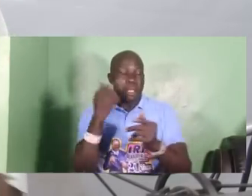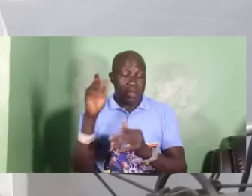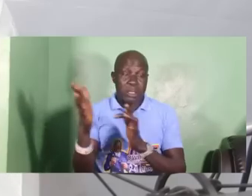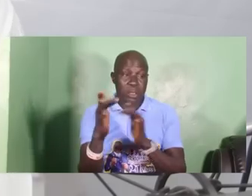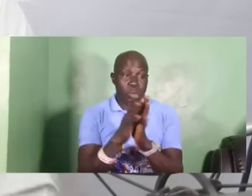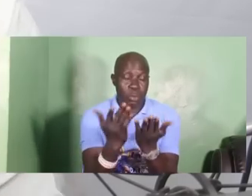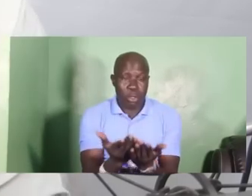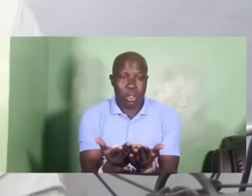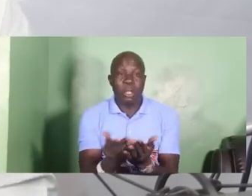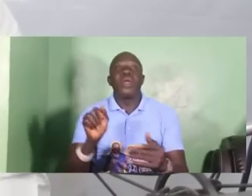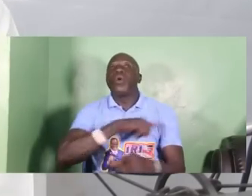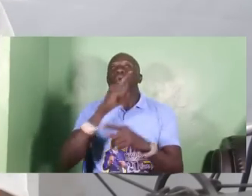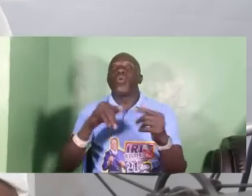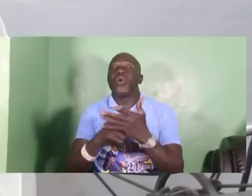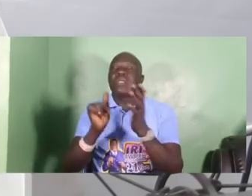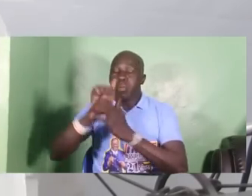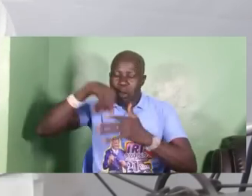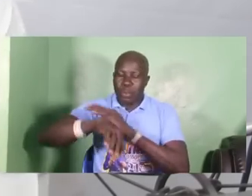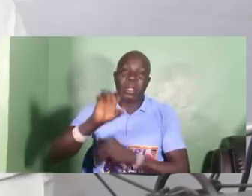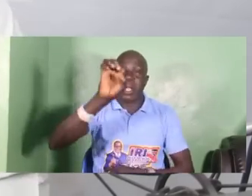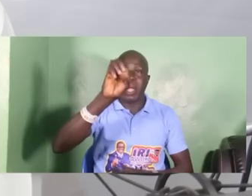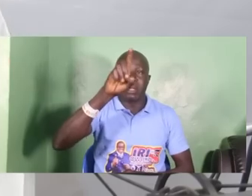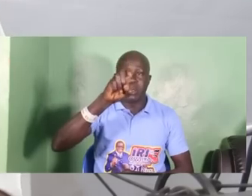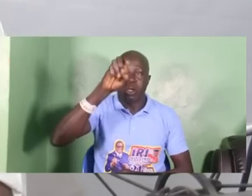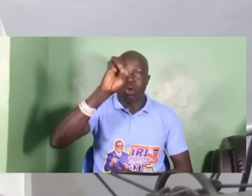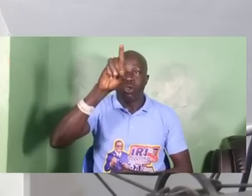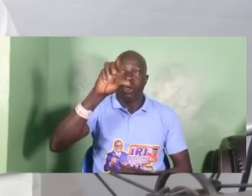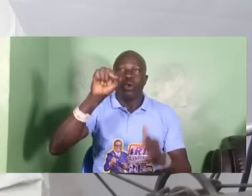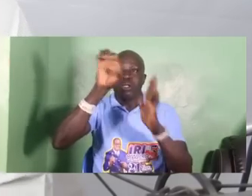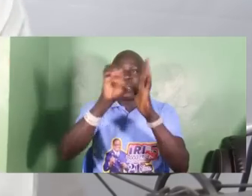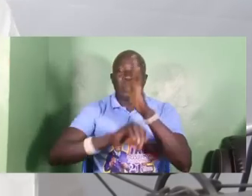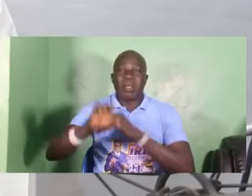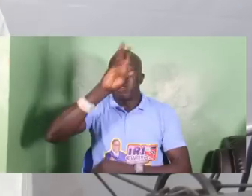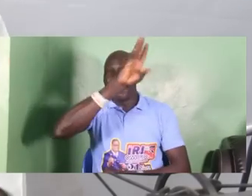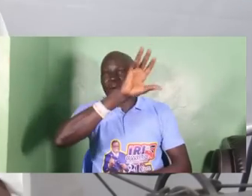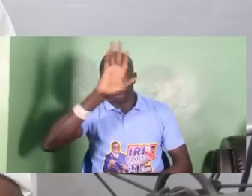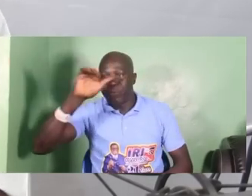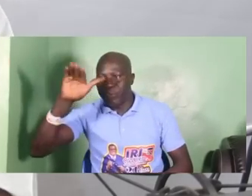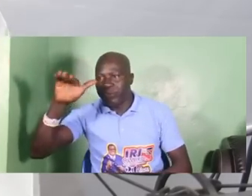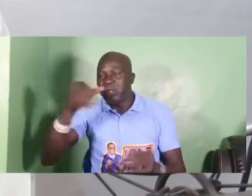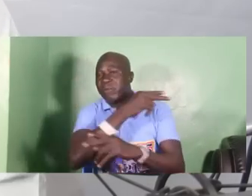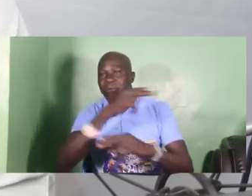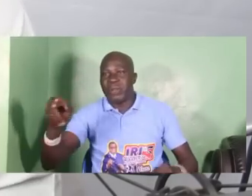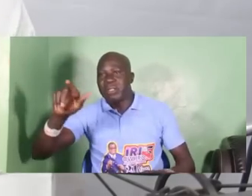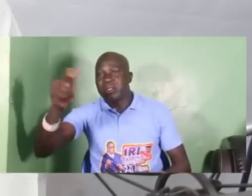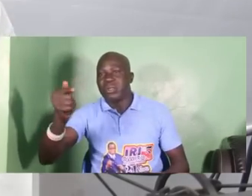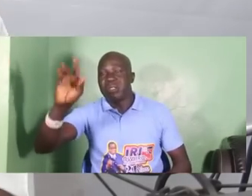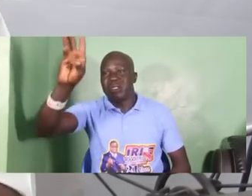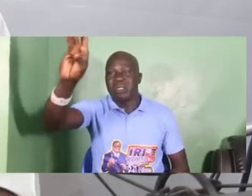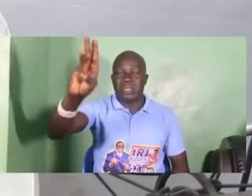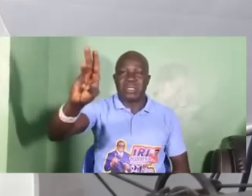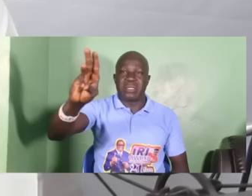Jesus, let's check the scripture from the book of Exodus chapter 15 verse